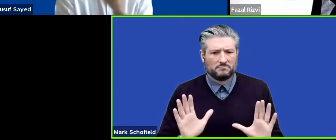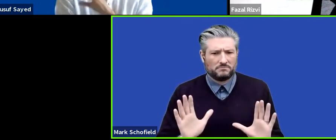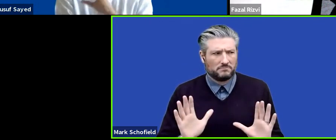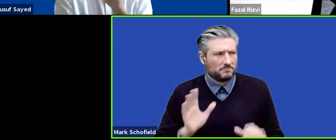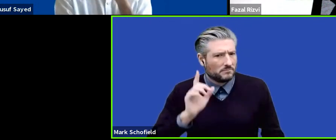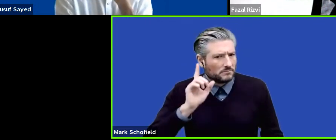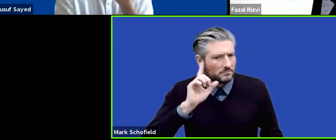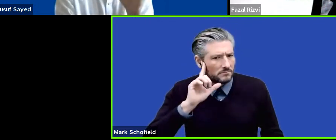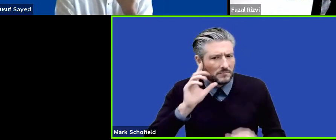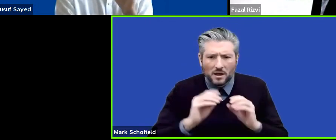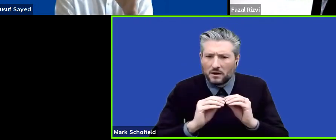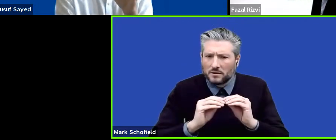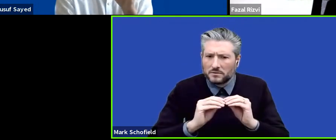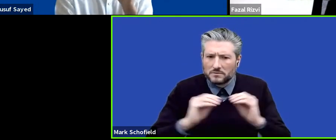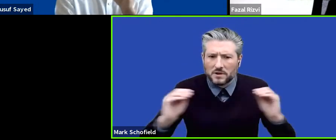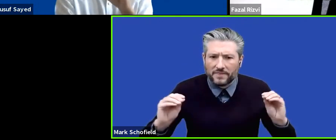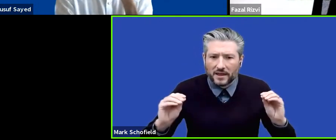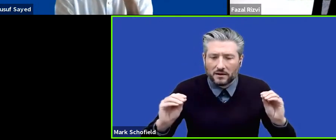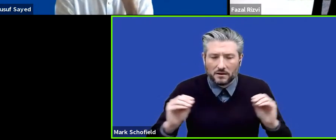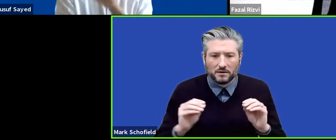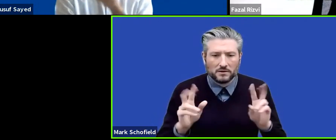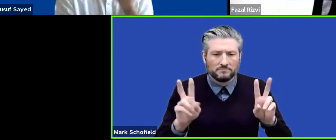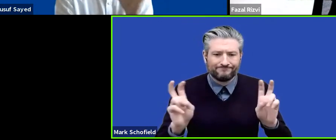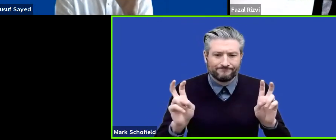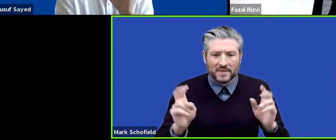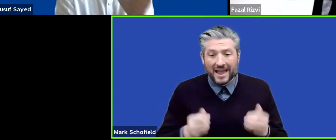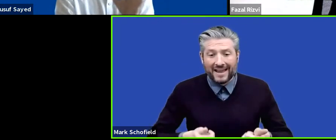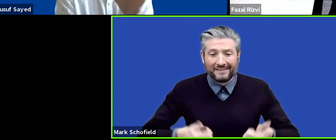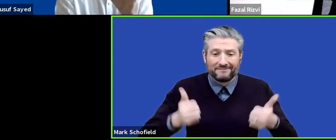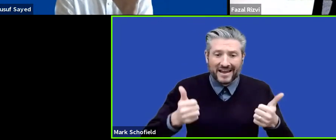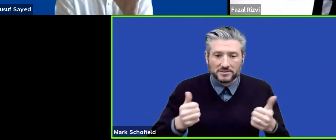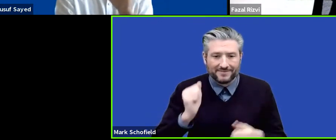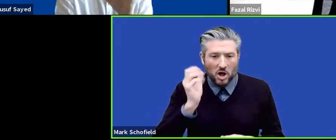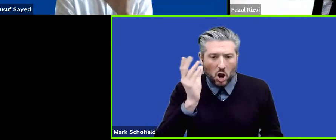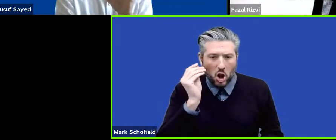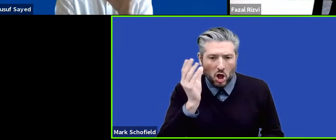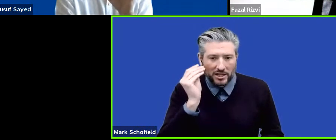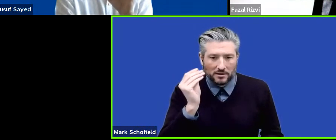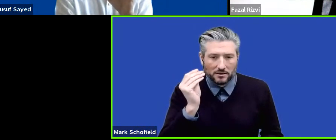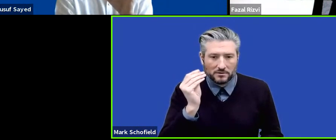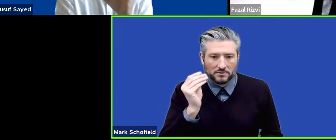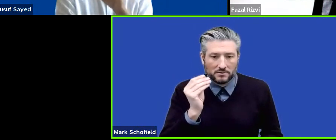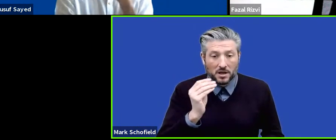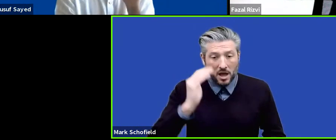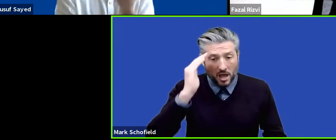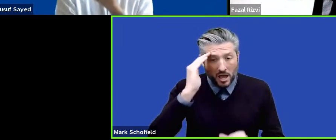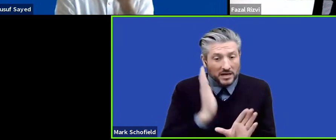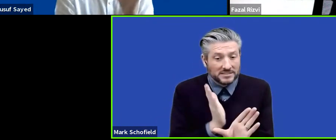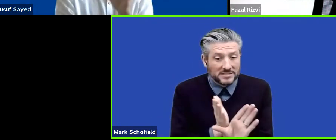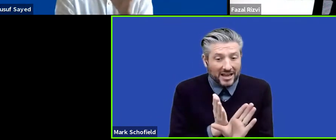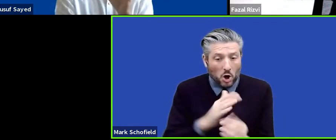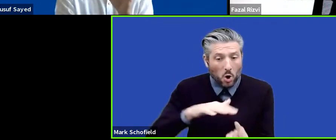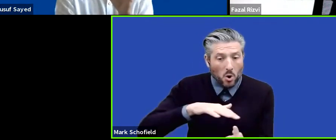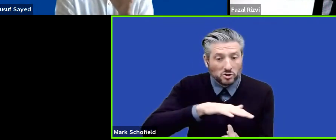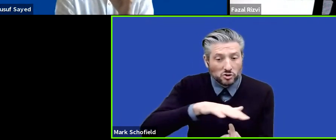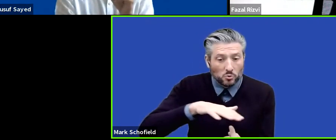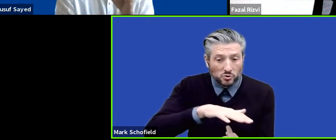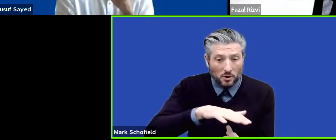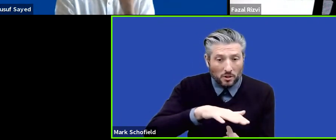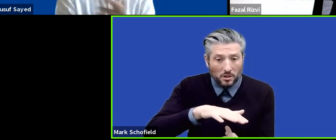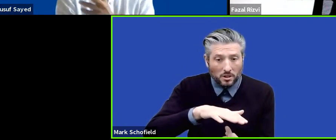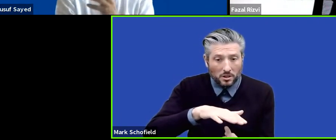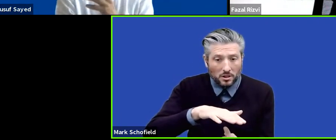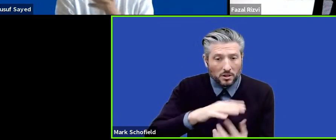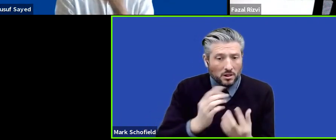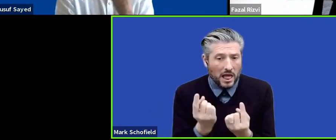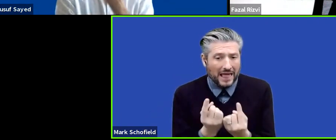about anything called effective learning, anything around psychosocial element, as if content